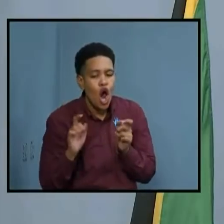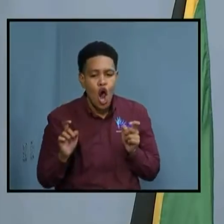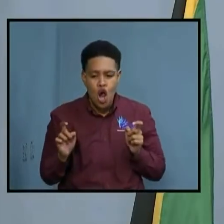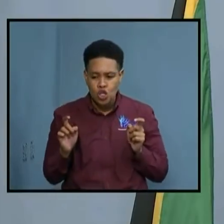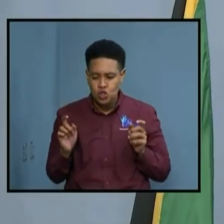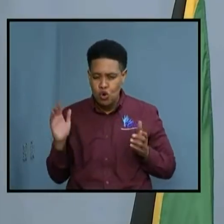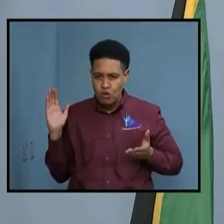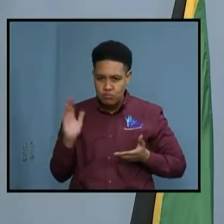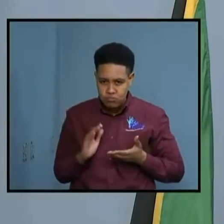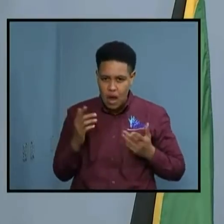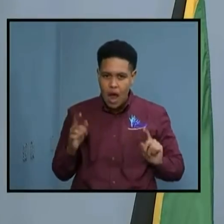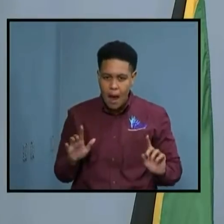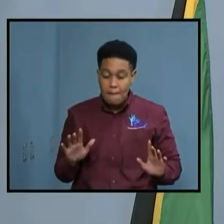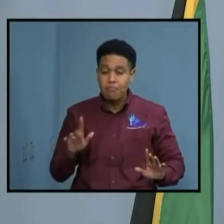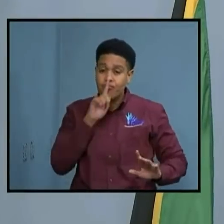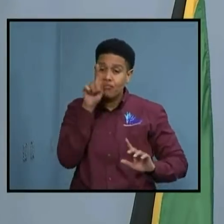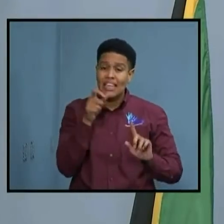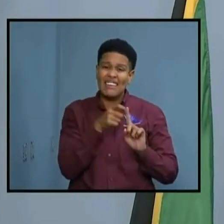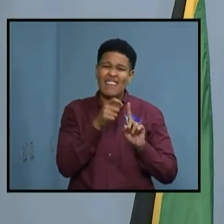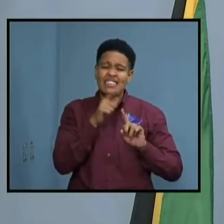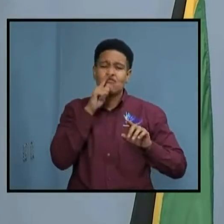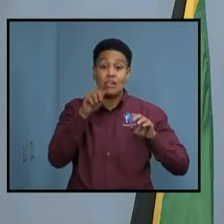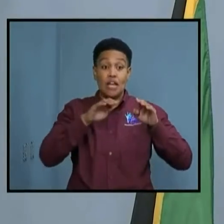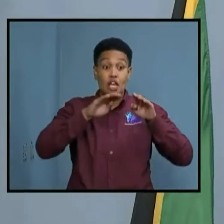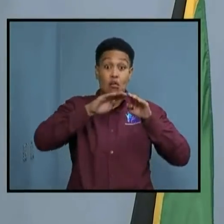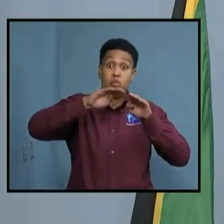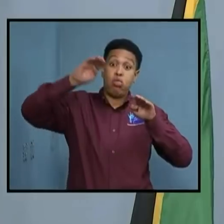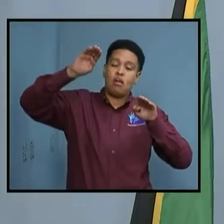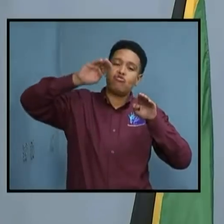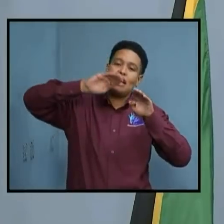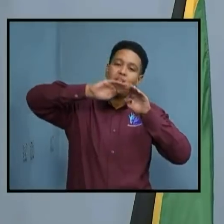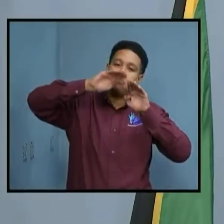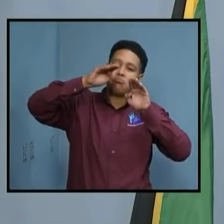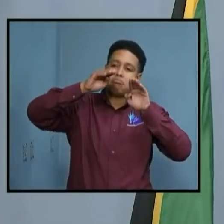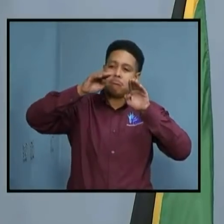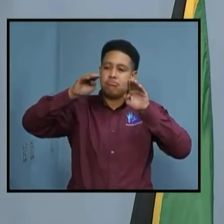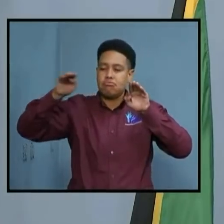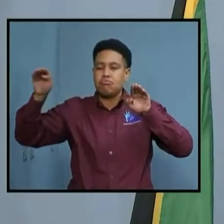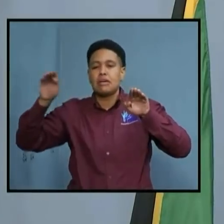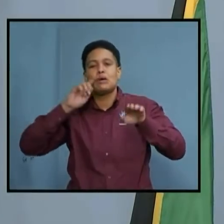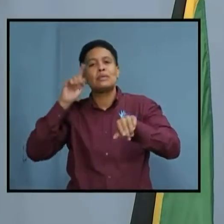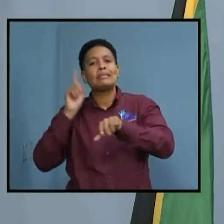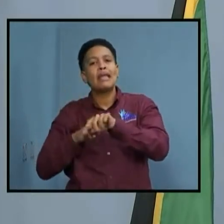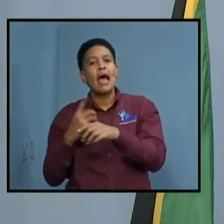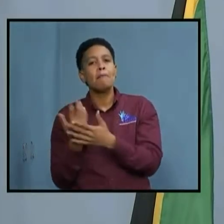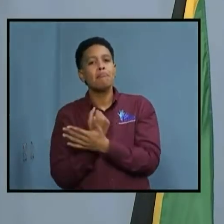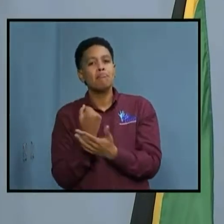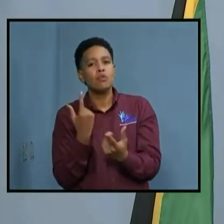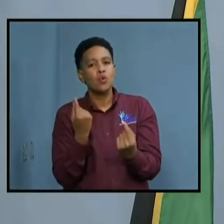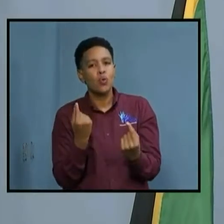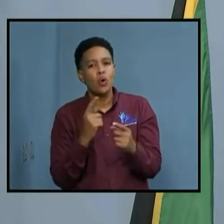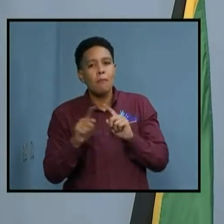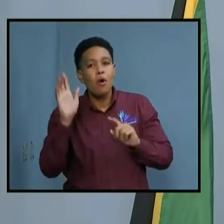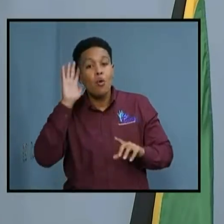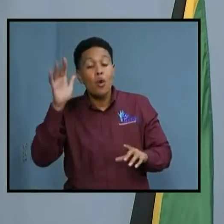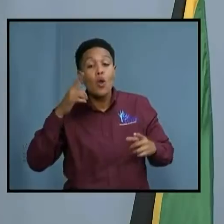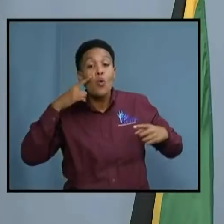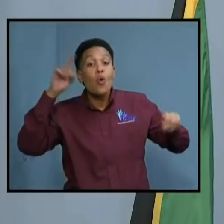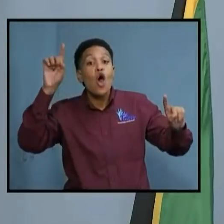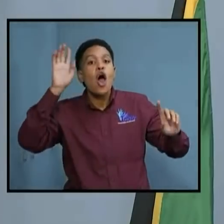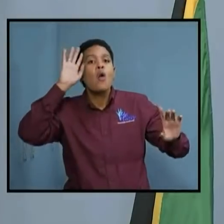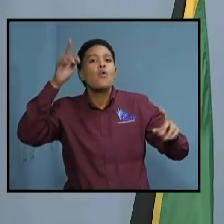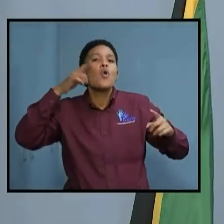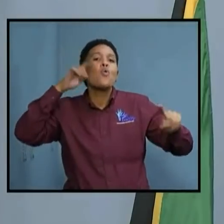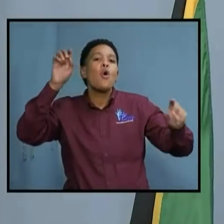control, effectively flatten the curve. It will take some time to have that done, but it will work, and it will